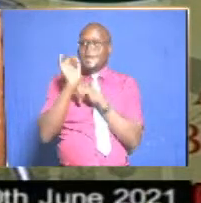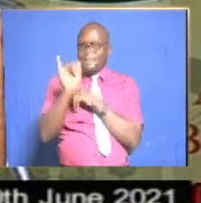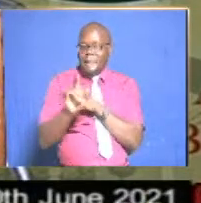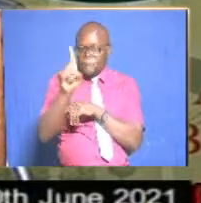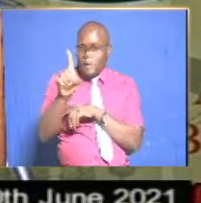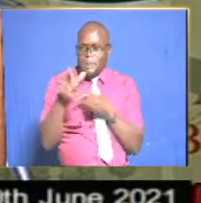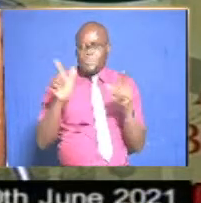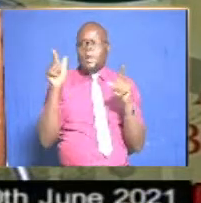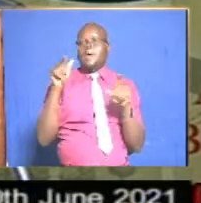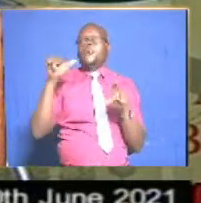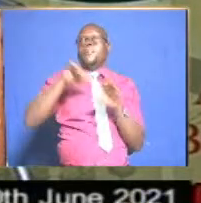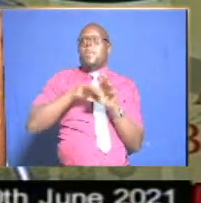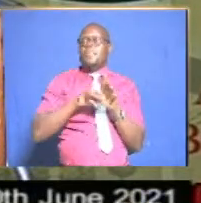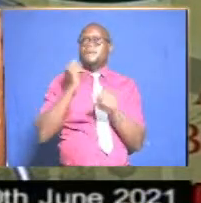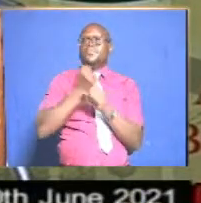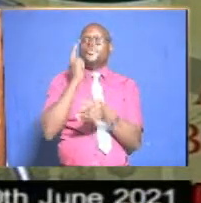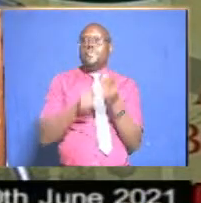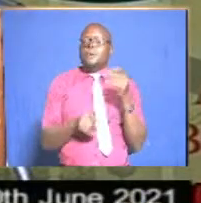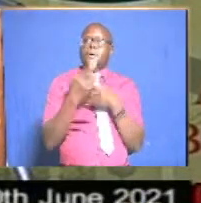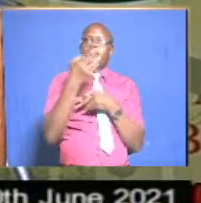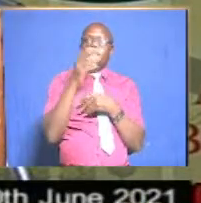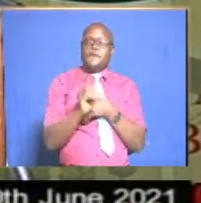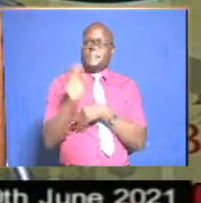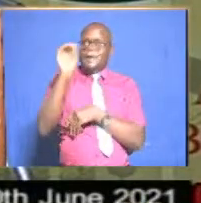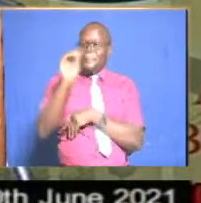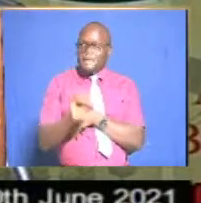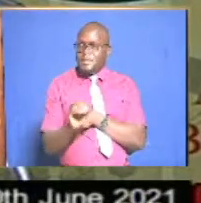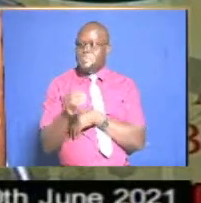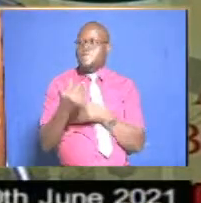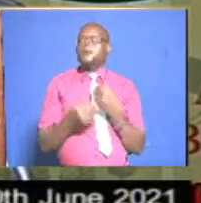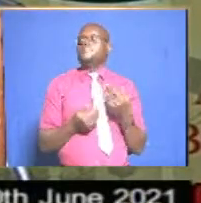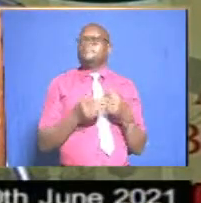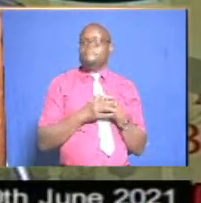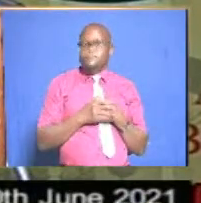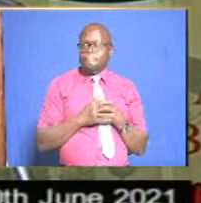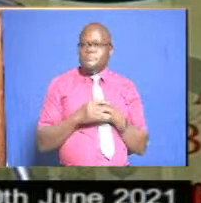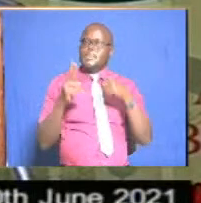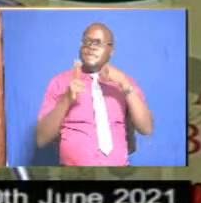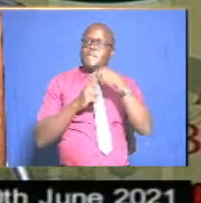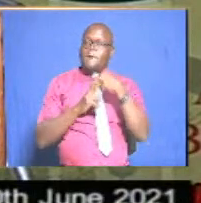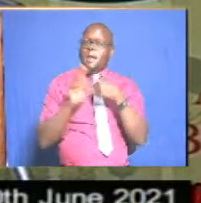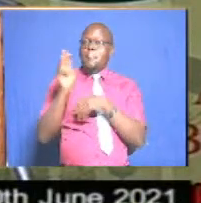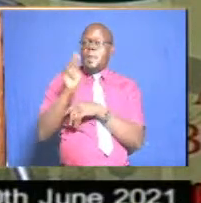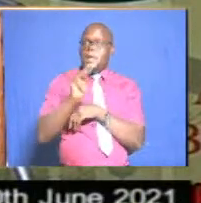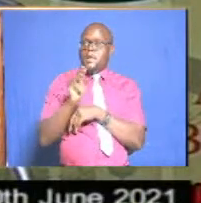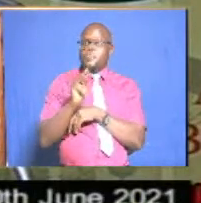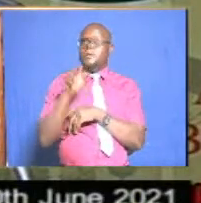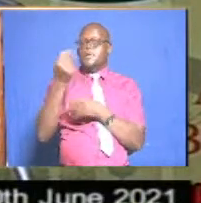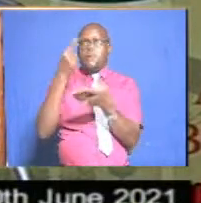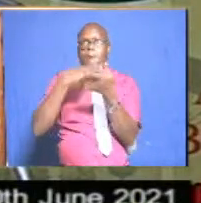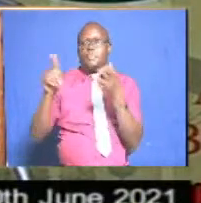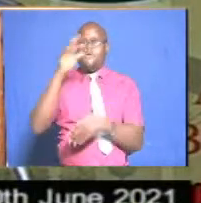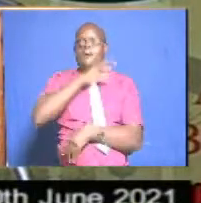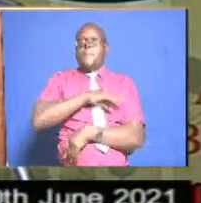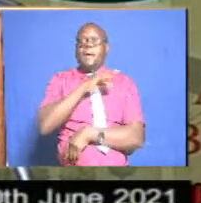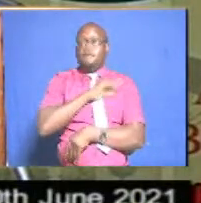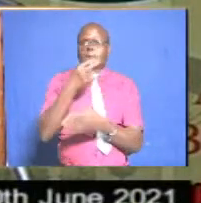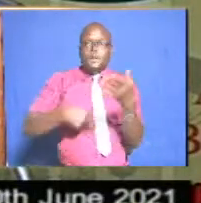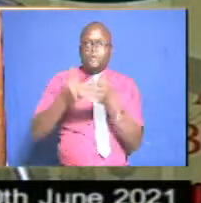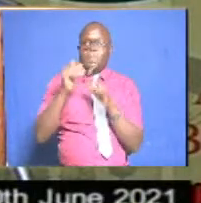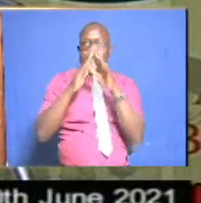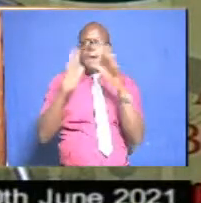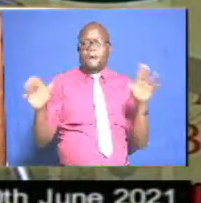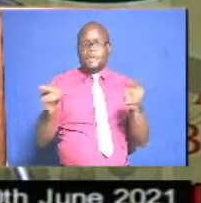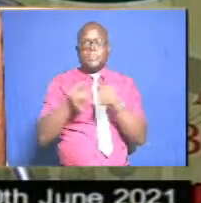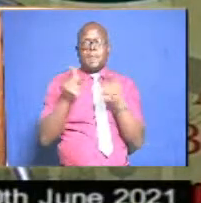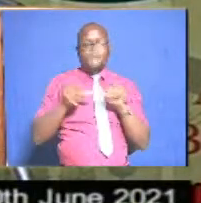members to utilize up to 40% or maximum of shilling 7 million of their accrued benefits to purchase a house under